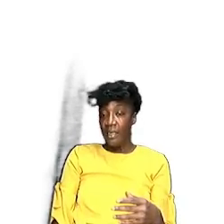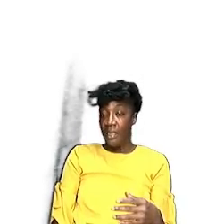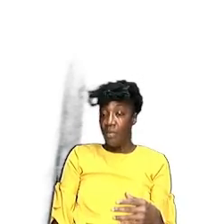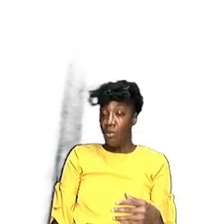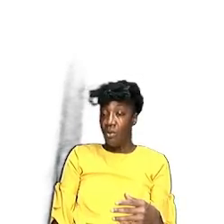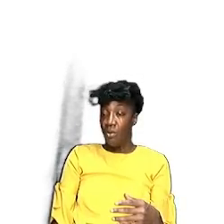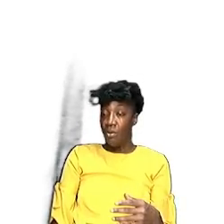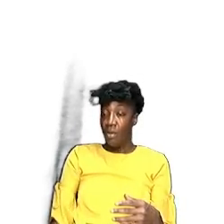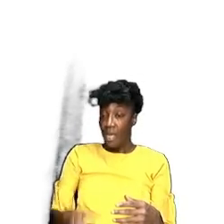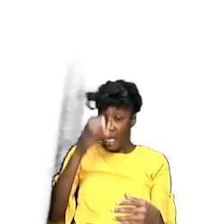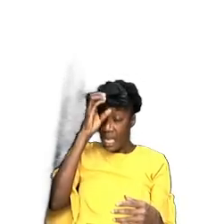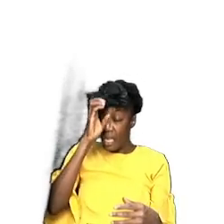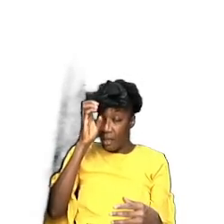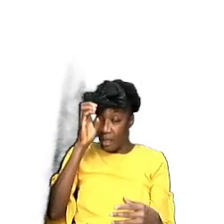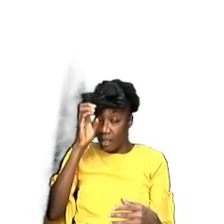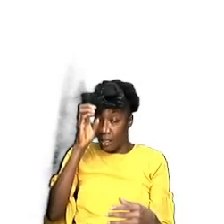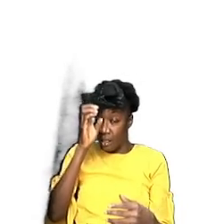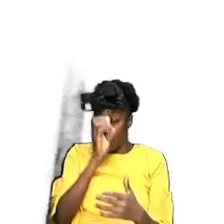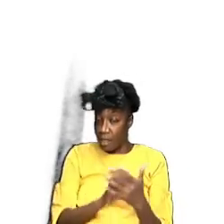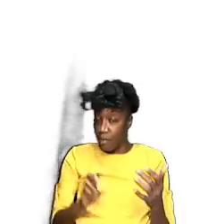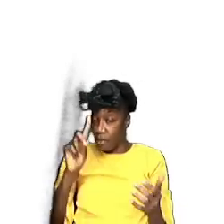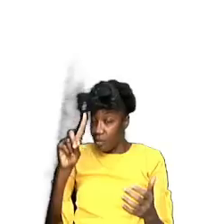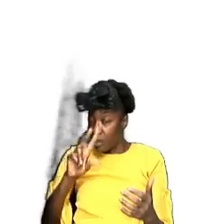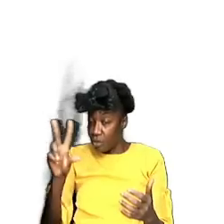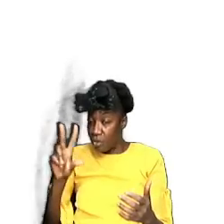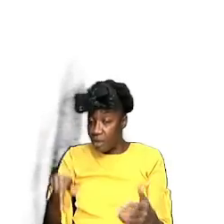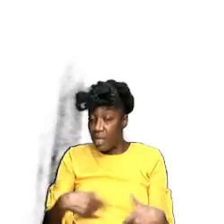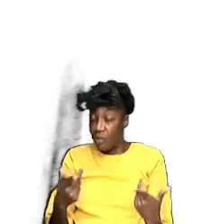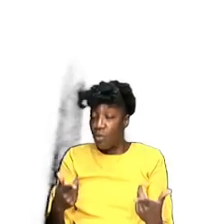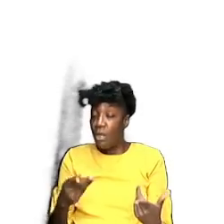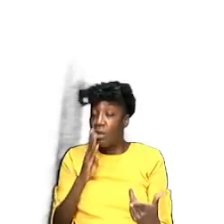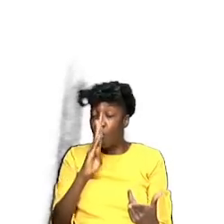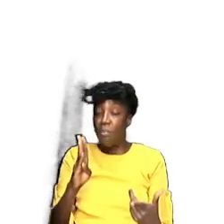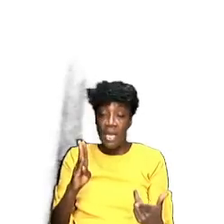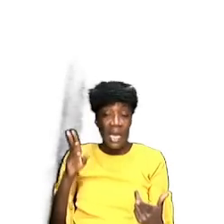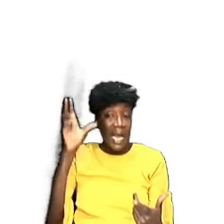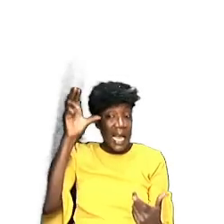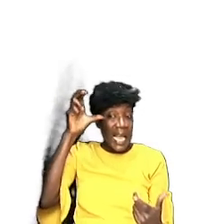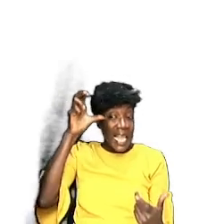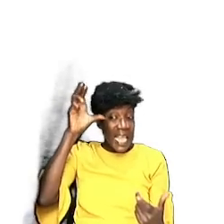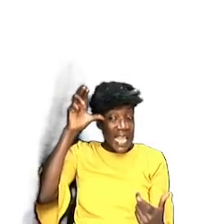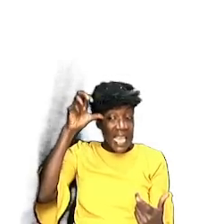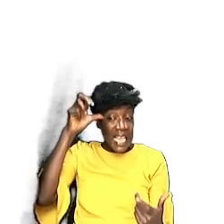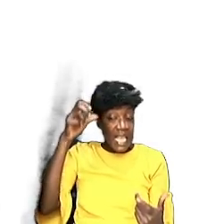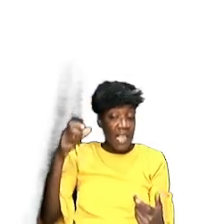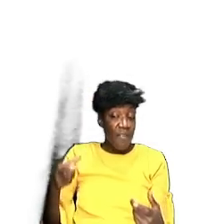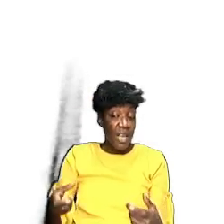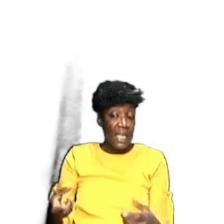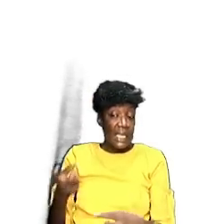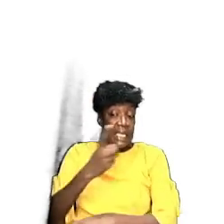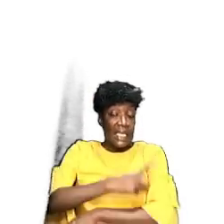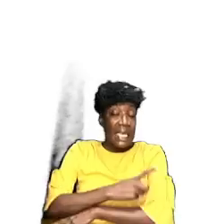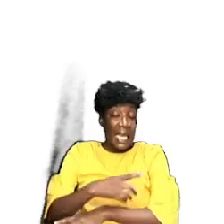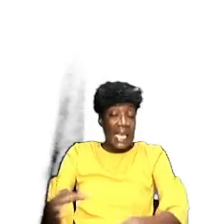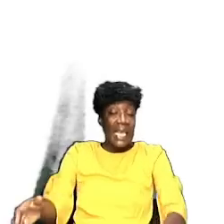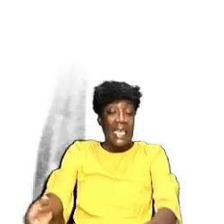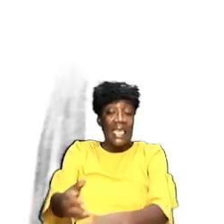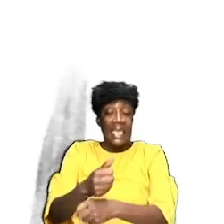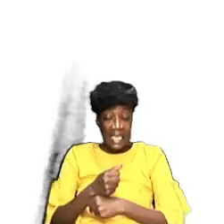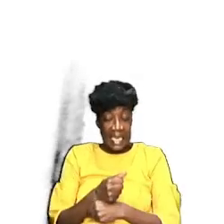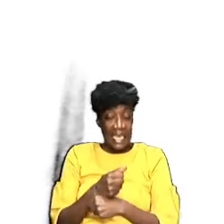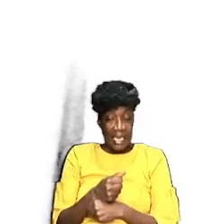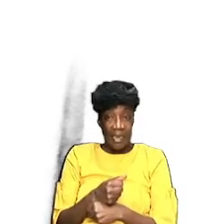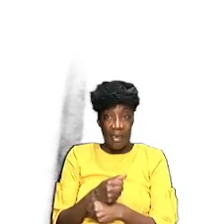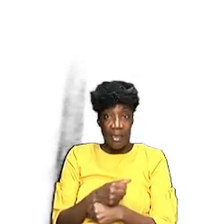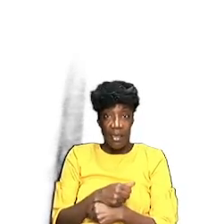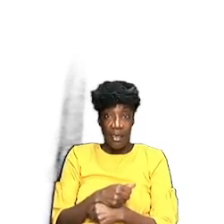we must walk, there is going to be an evil day. He never said, if there is going to be an evil day, he said, take on the whole armor of God, that he may be able to stand